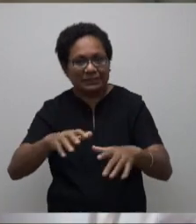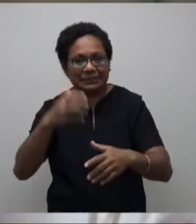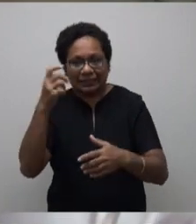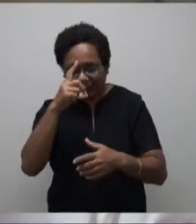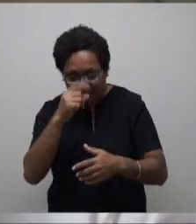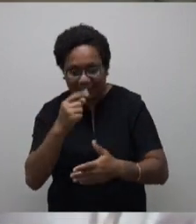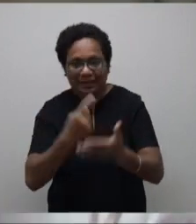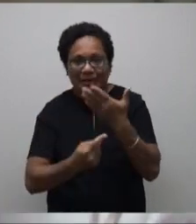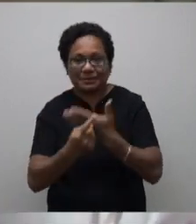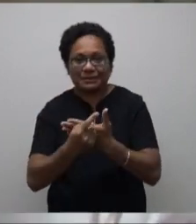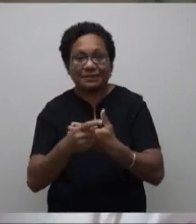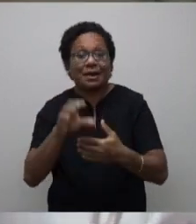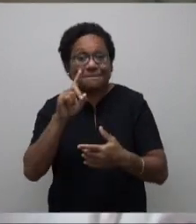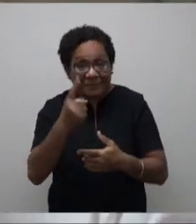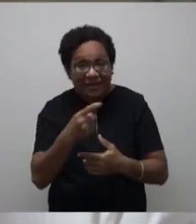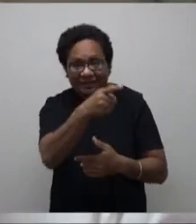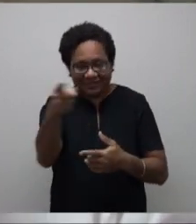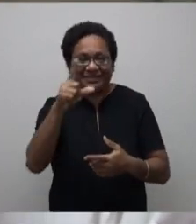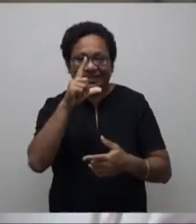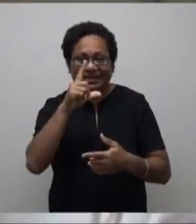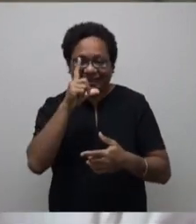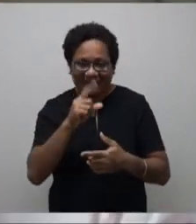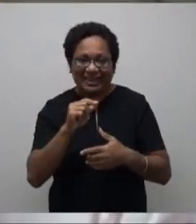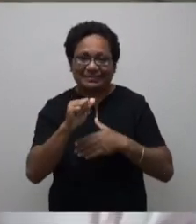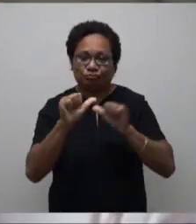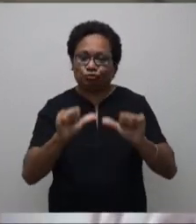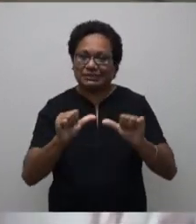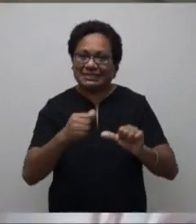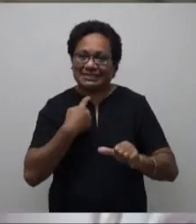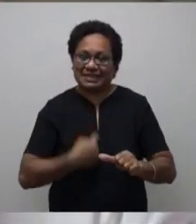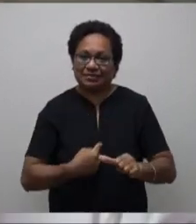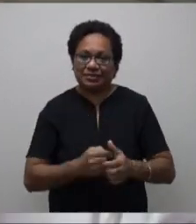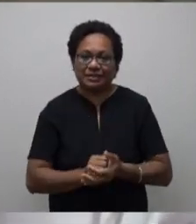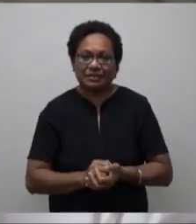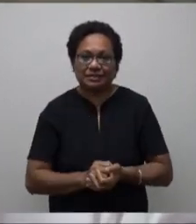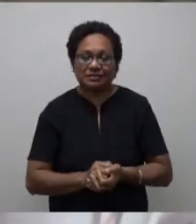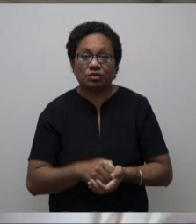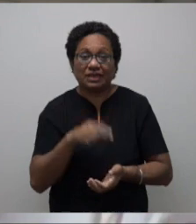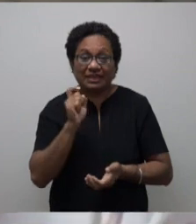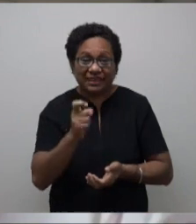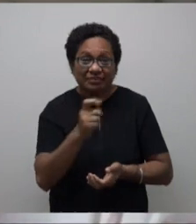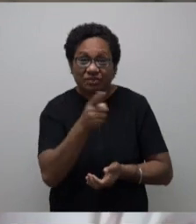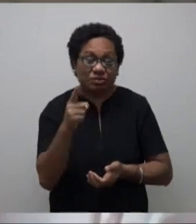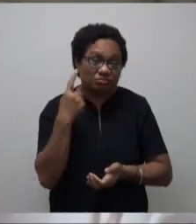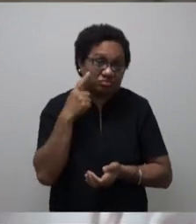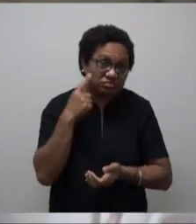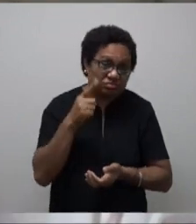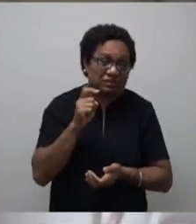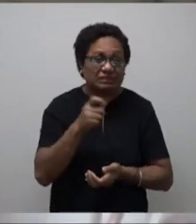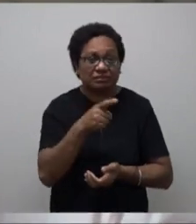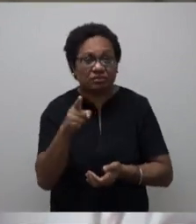ourselves. If you are one of those who has not been taking this outbreak seriously,